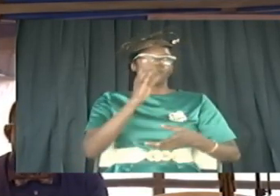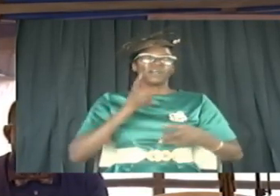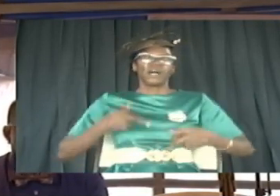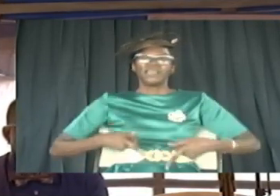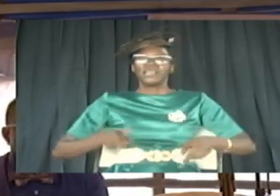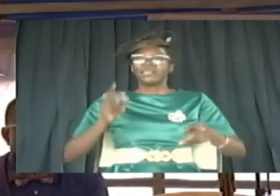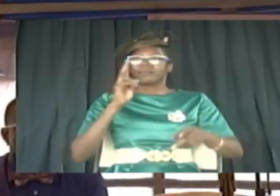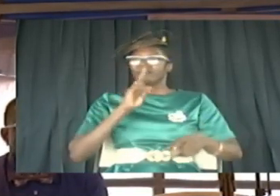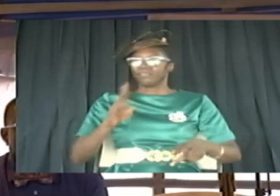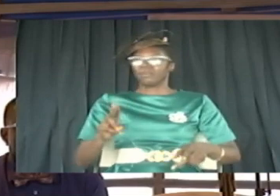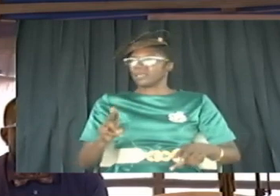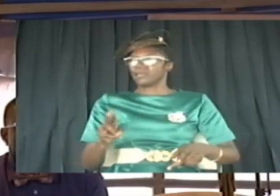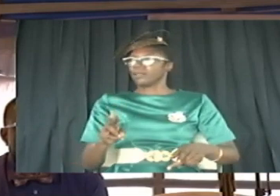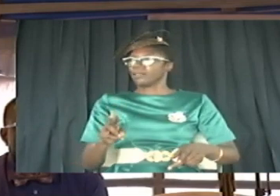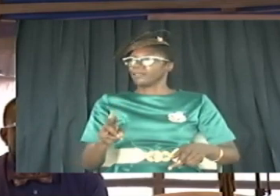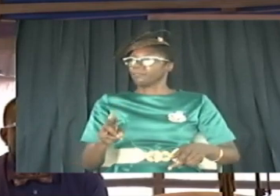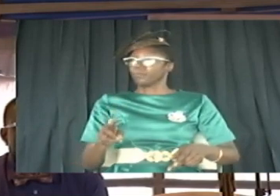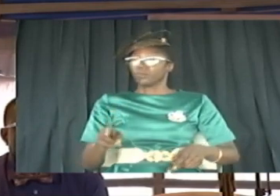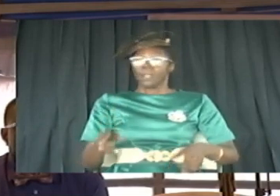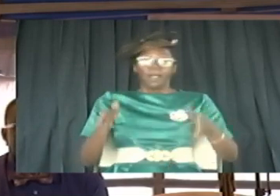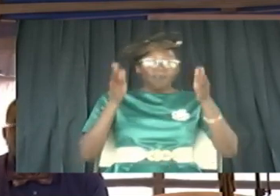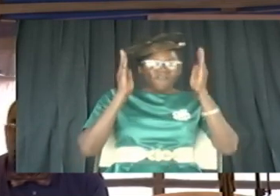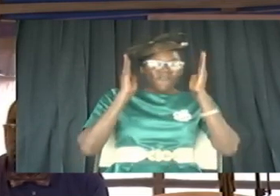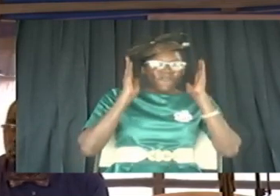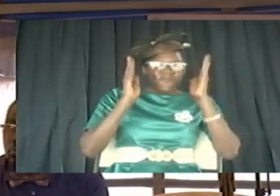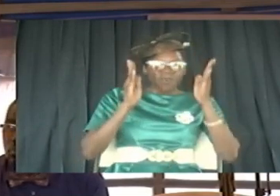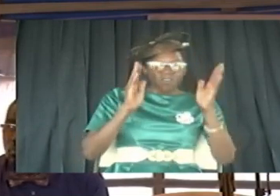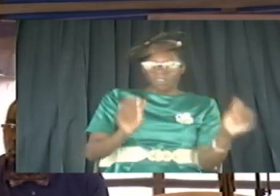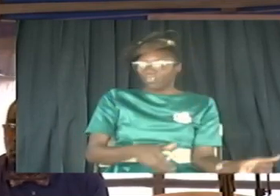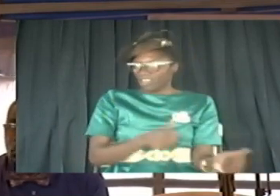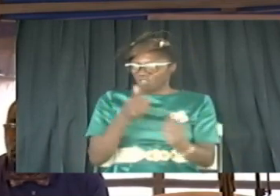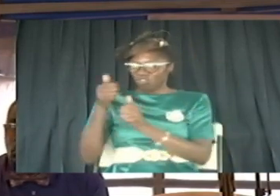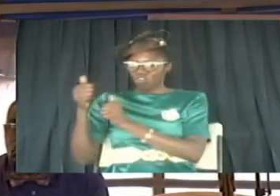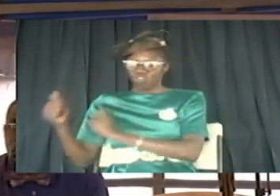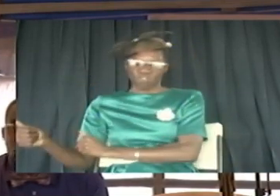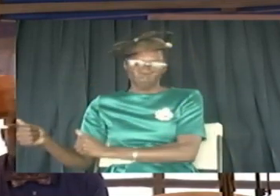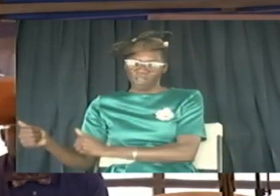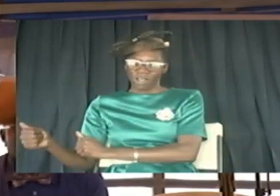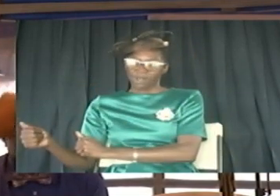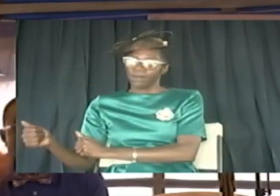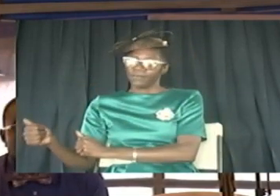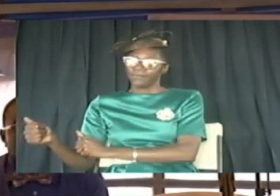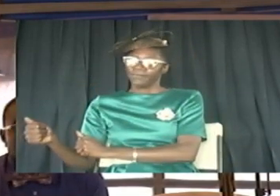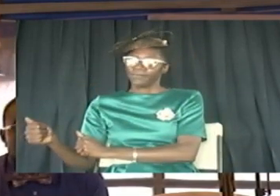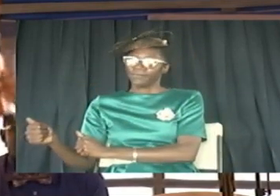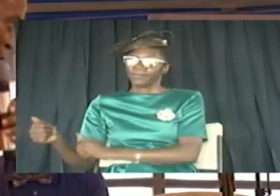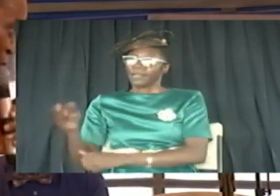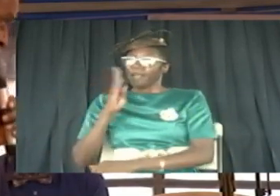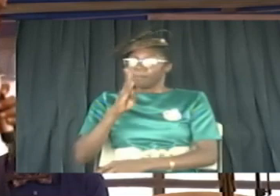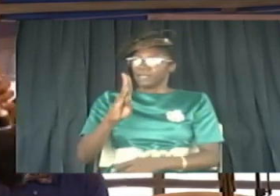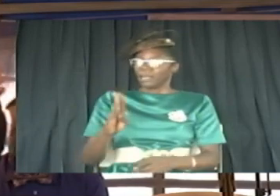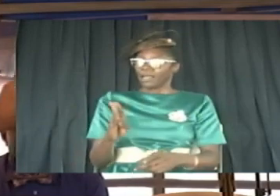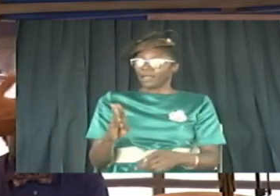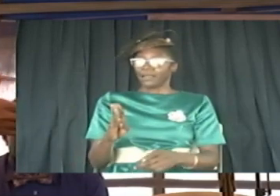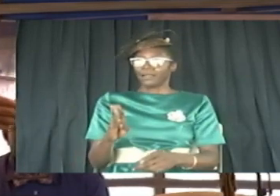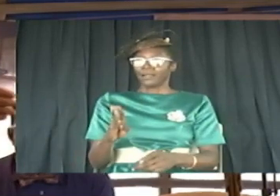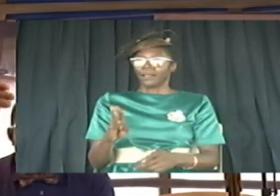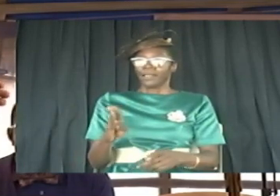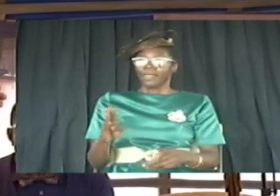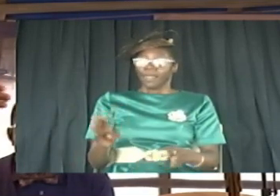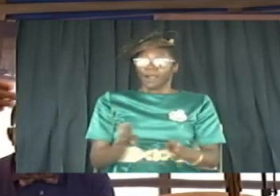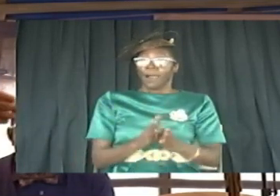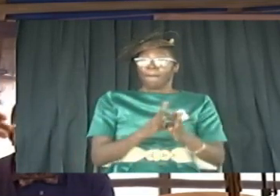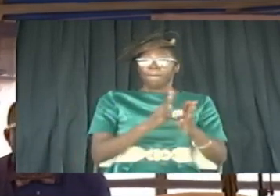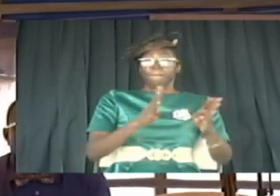be resolute. Let us be strong and be tenacious and be like pit bulls, that I'm going